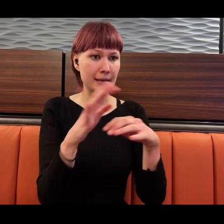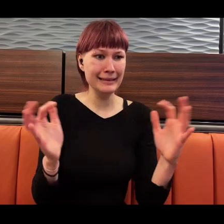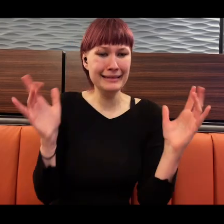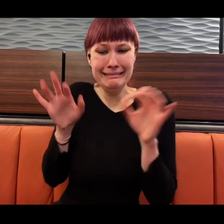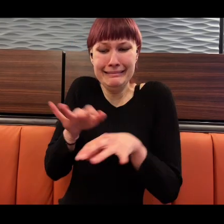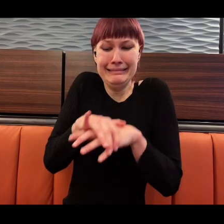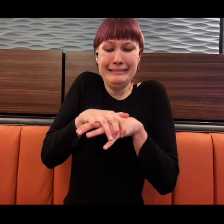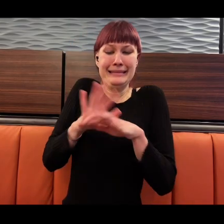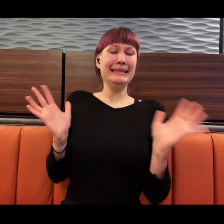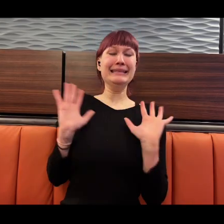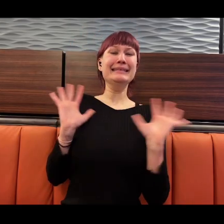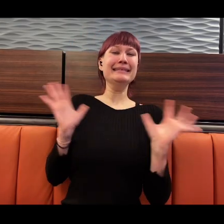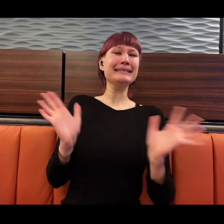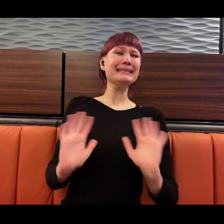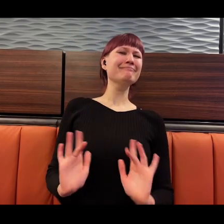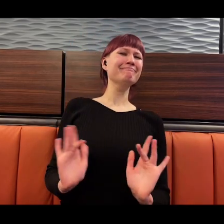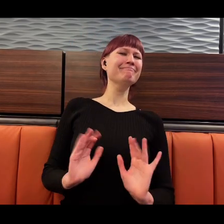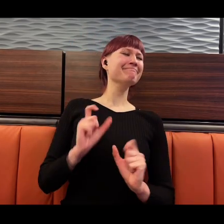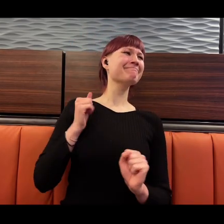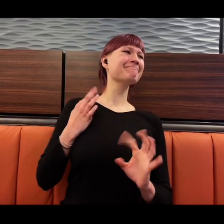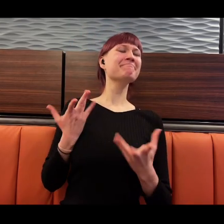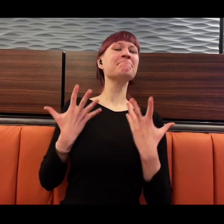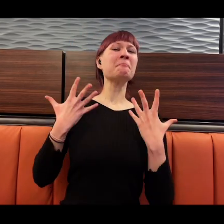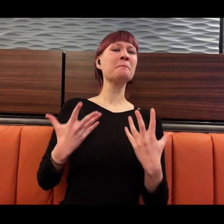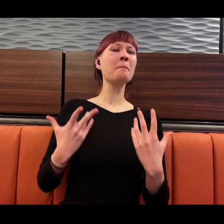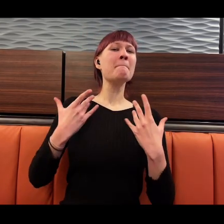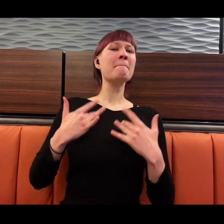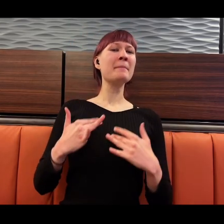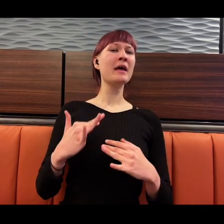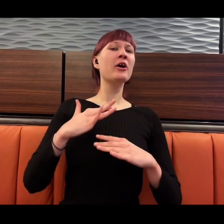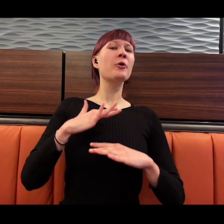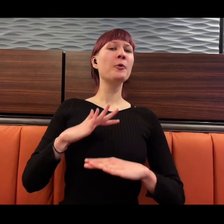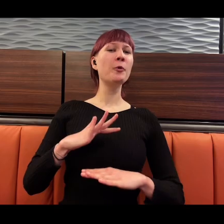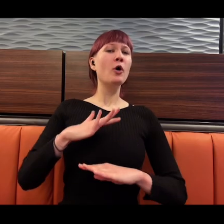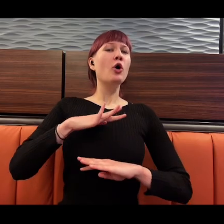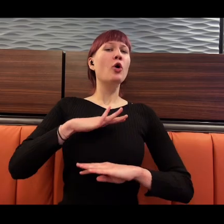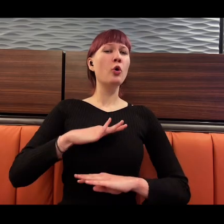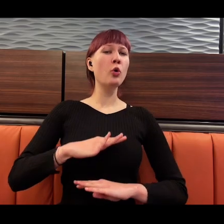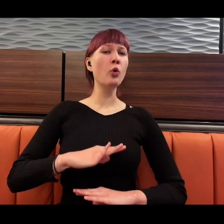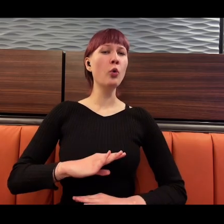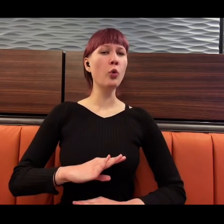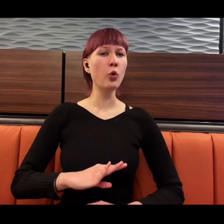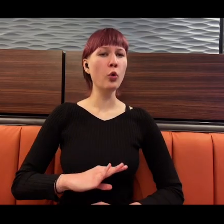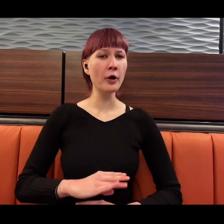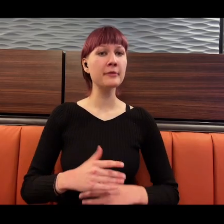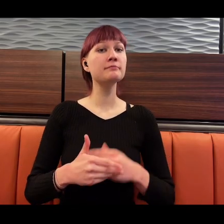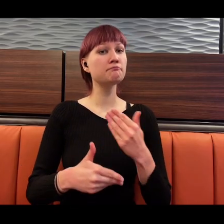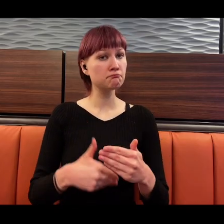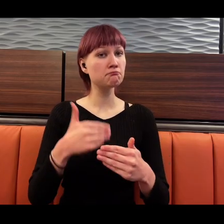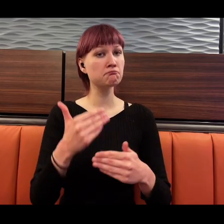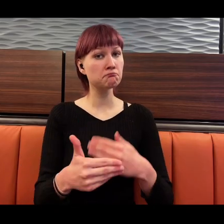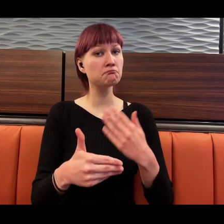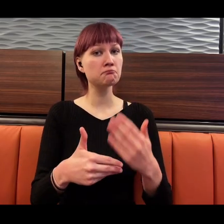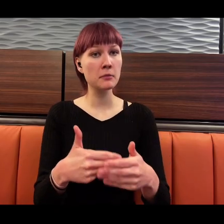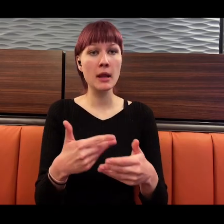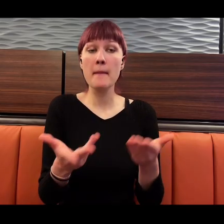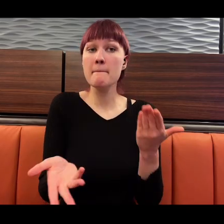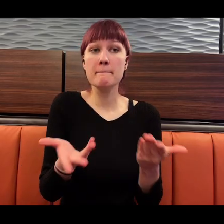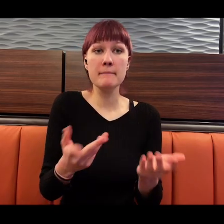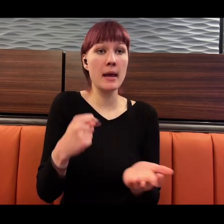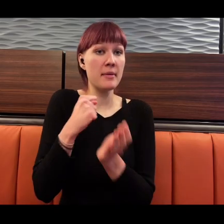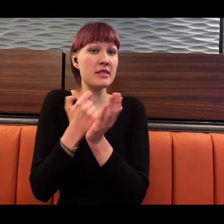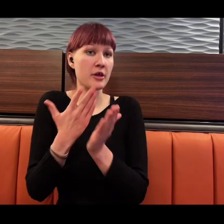up to an actual spider in a box, and that might be on the opposite side of the room. And I'd be afraid to see the spider, and then